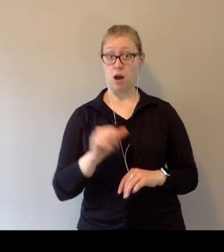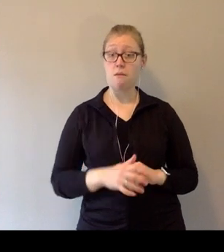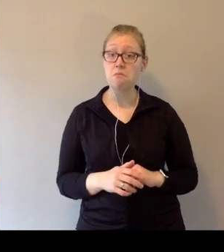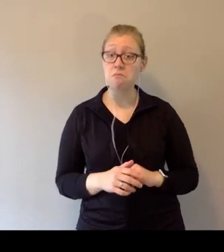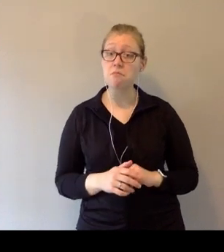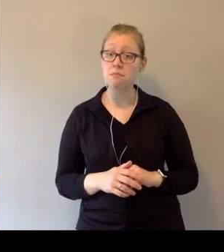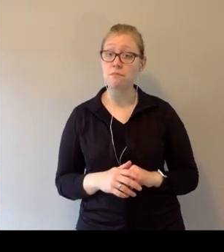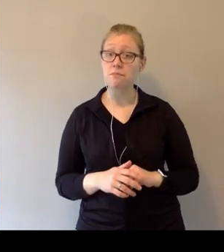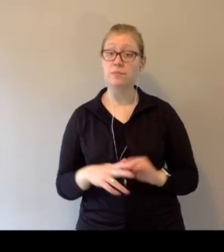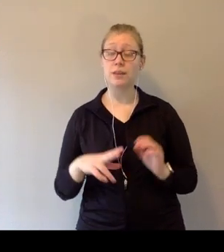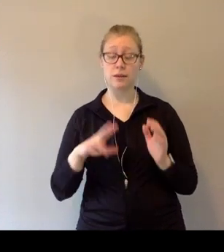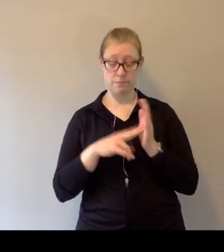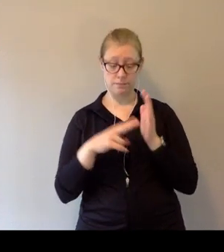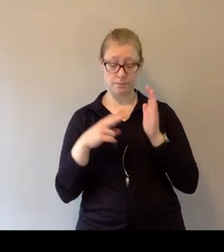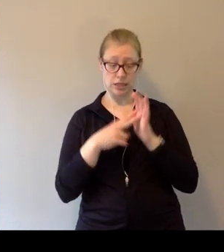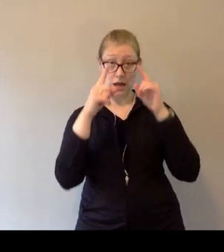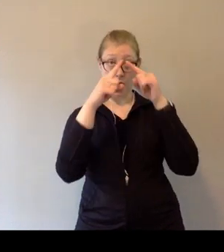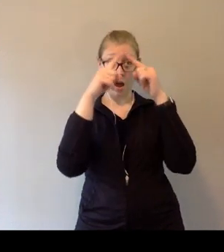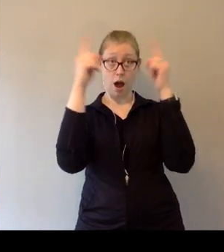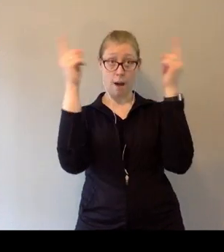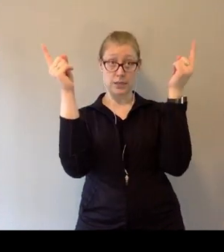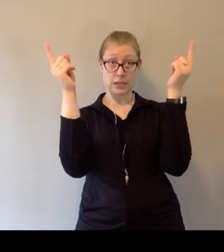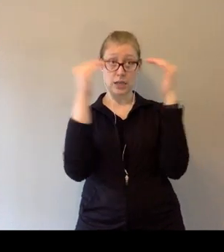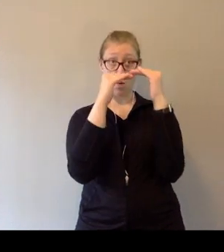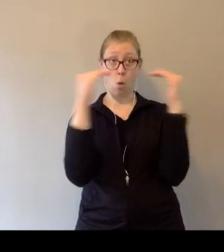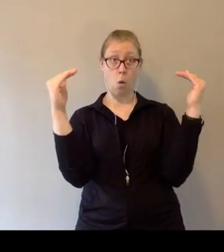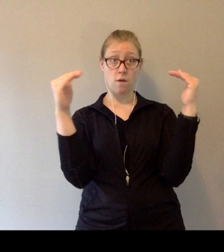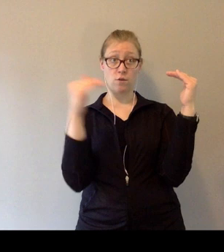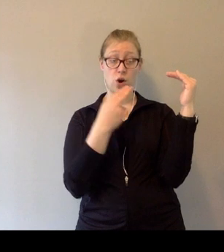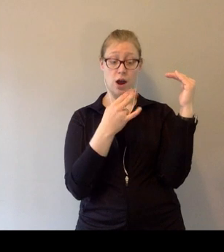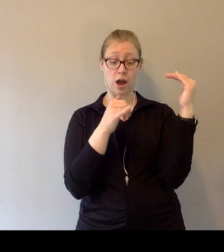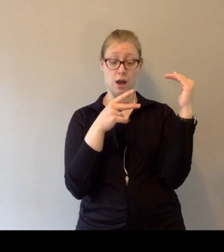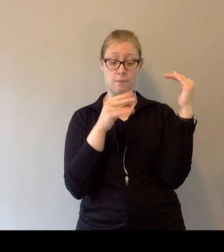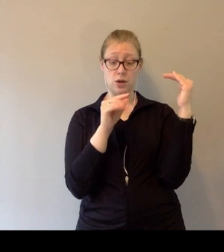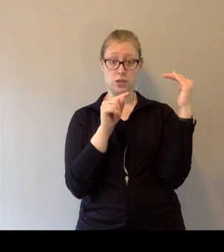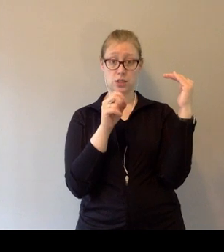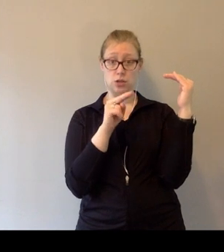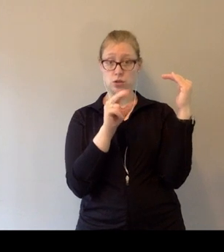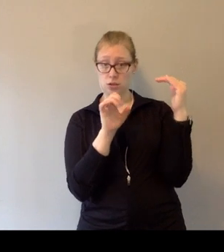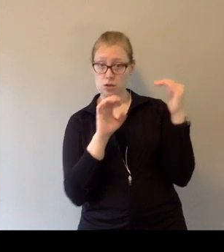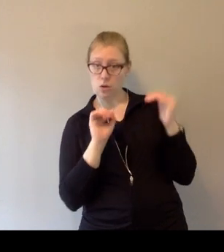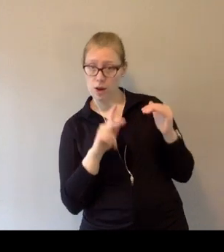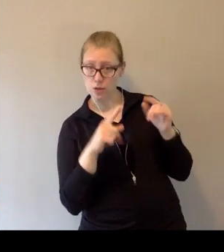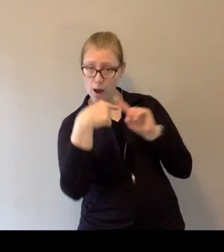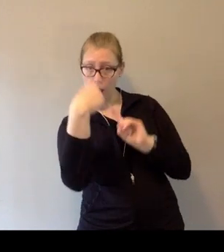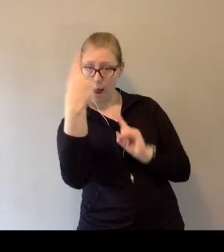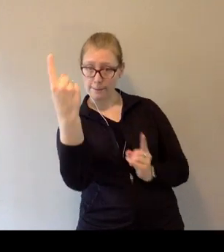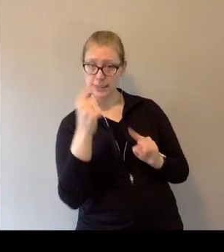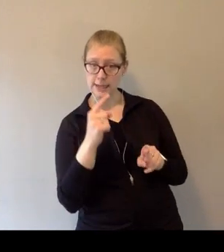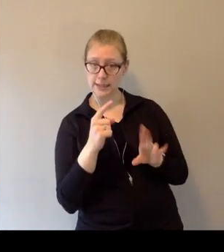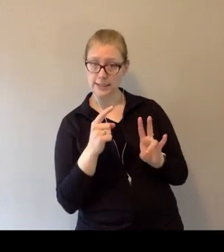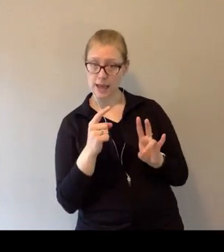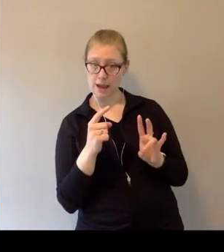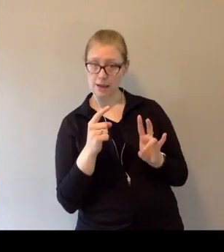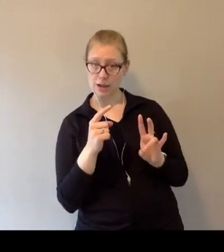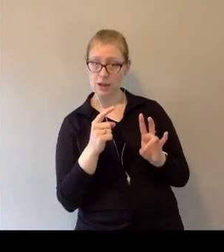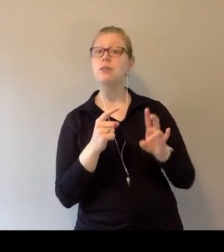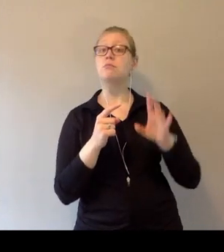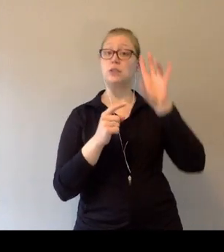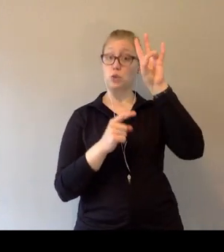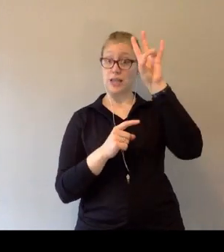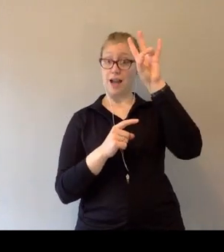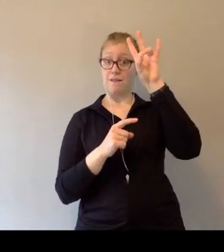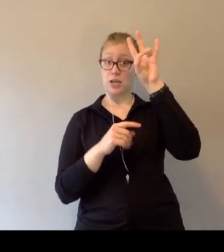that's the opposite over hypotenuse. So we go opposite, that's 7. The hypotenuse is 5 square root of 2.